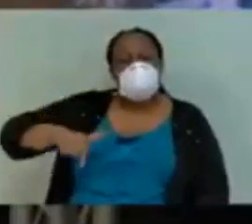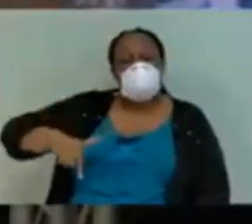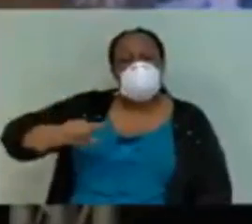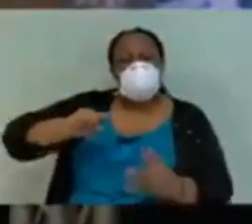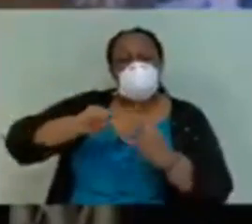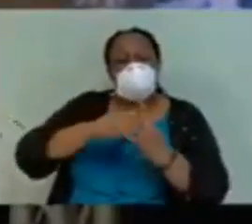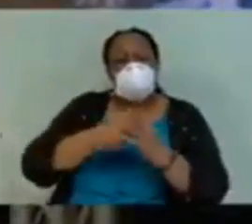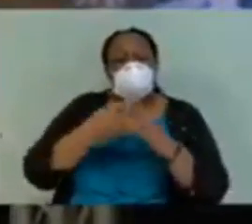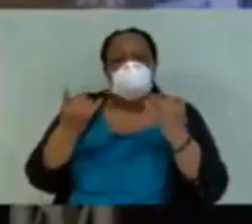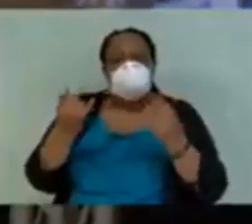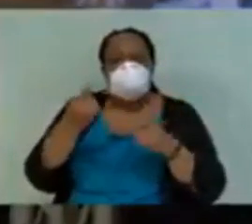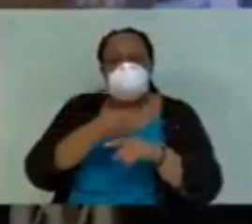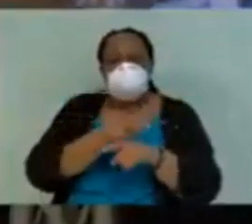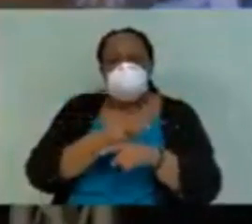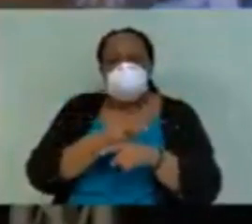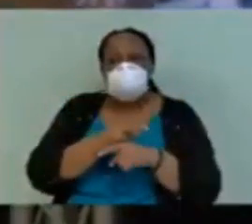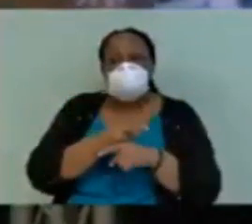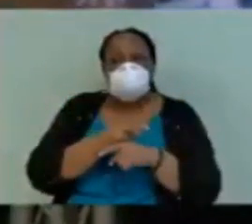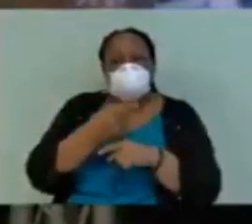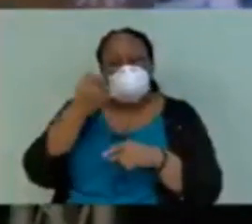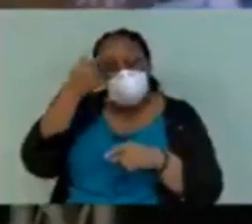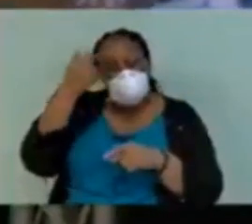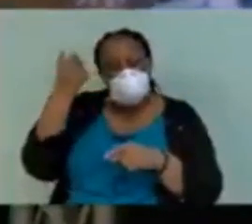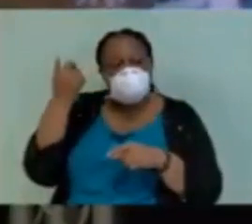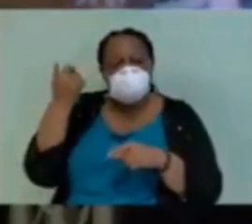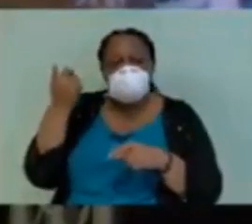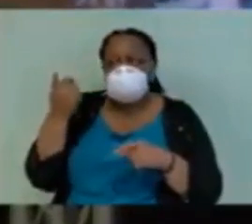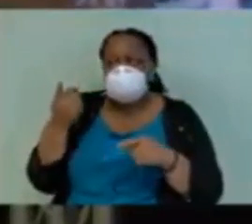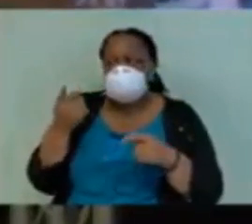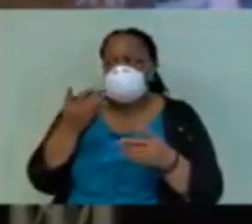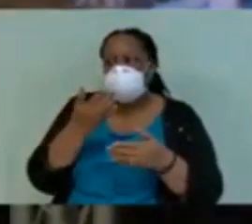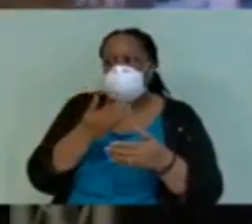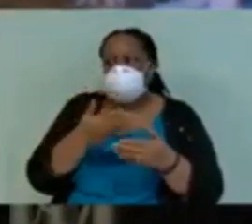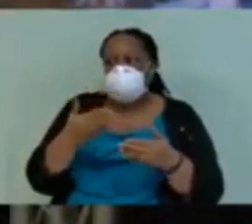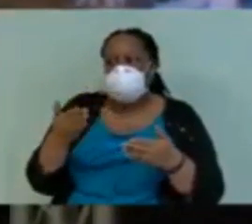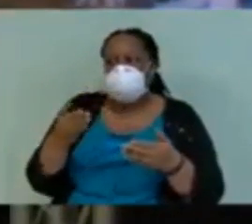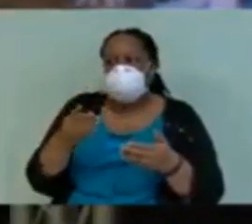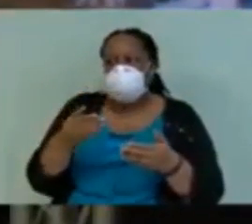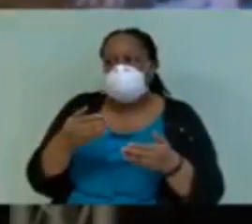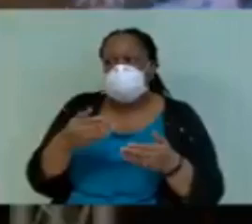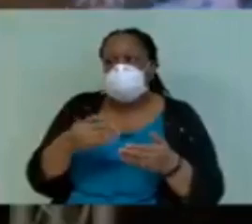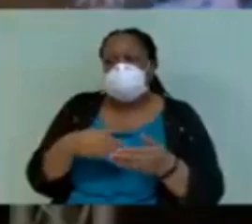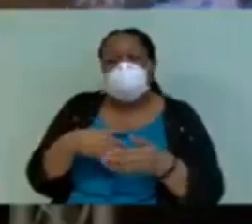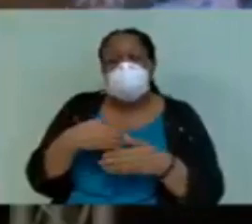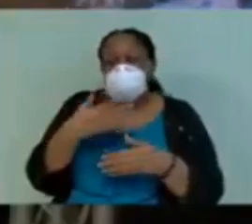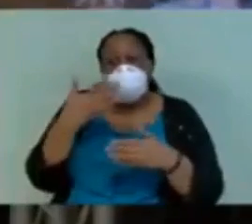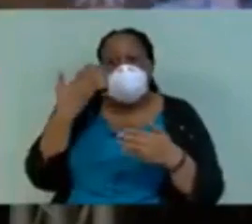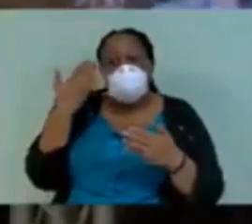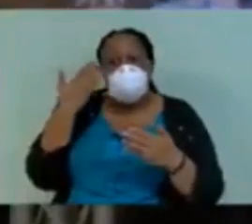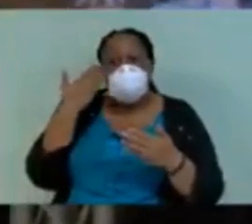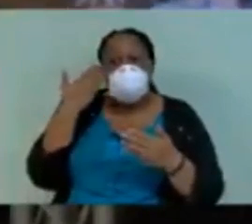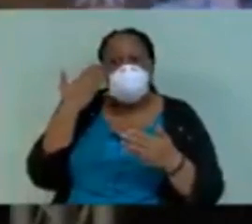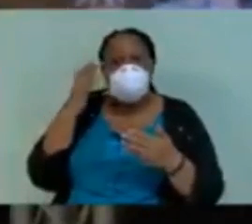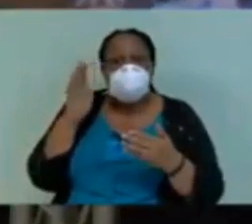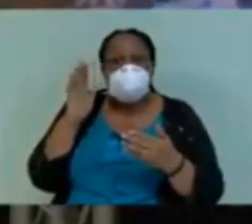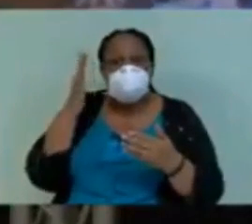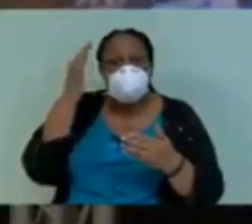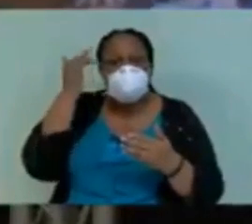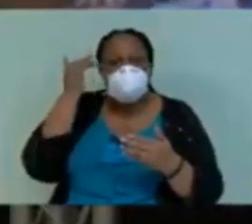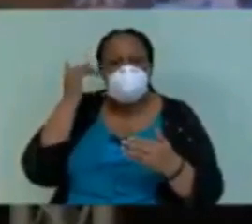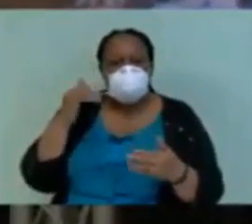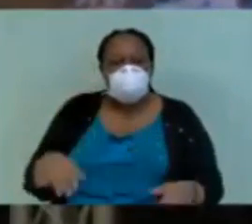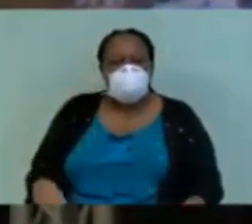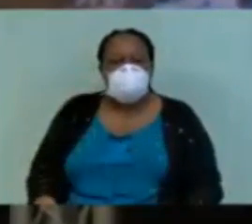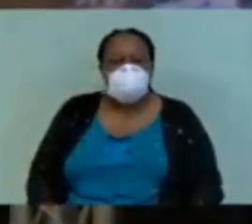reopening. On behalf of Advantage Capital Management Limited,